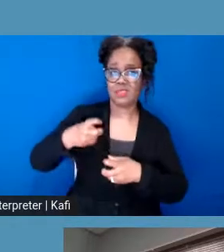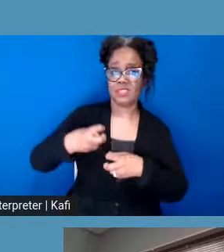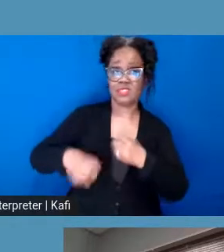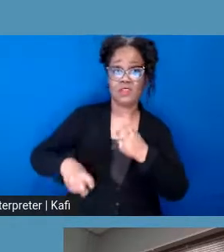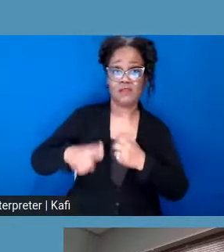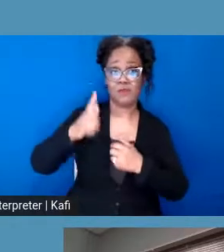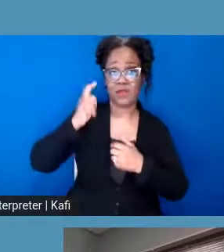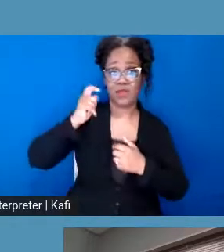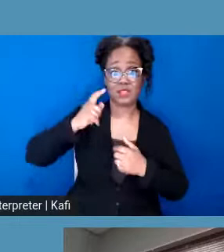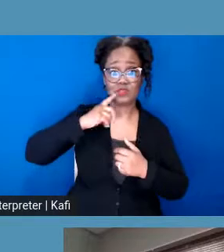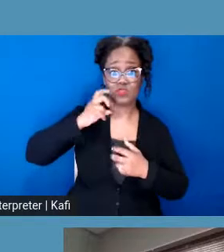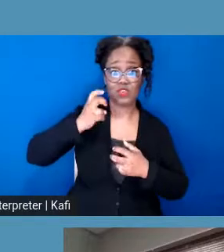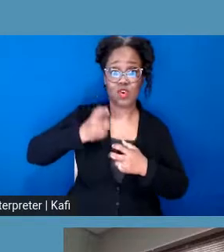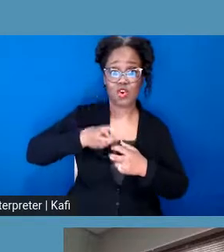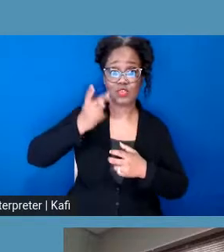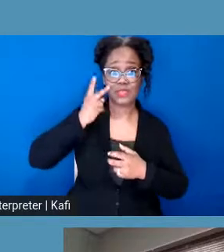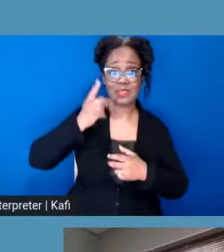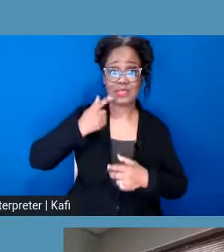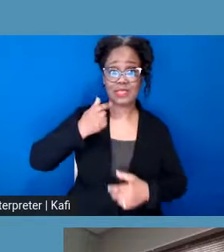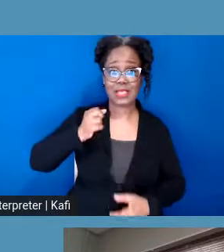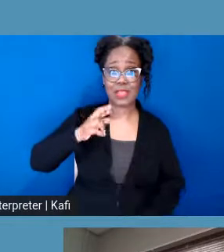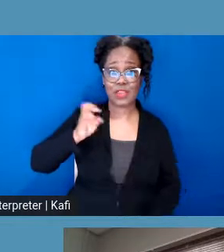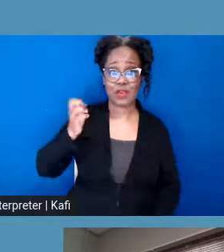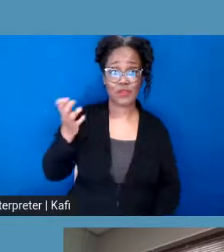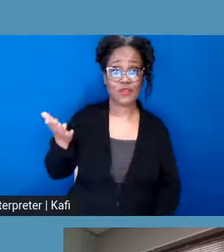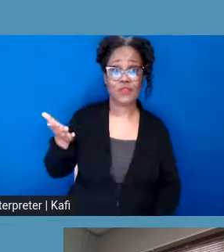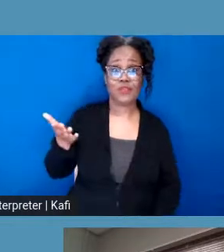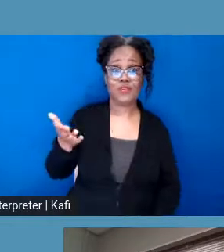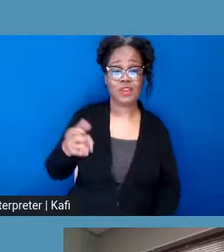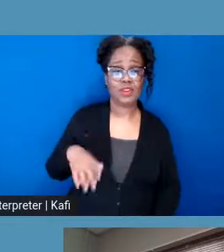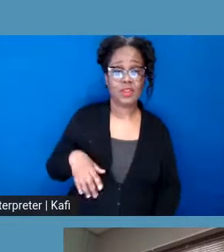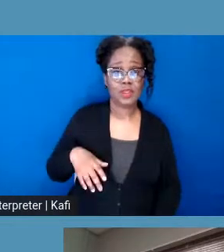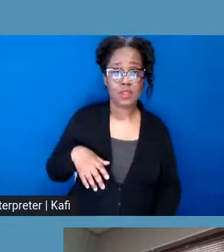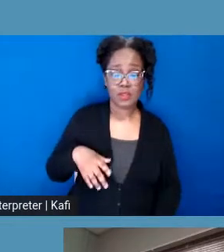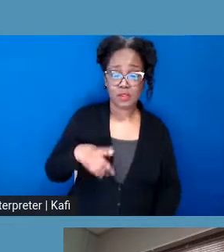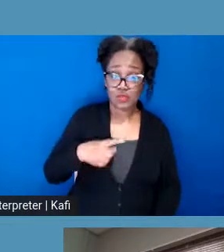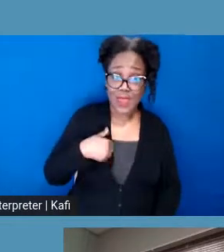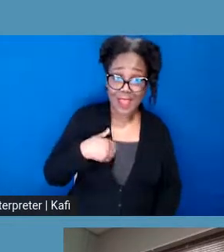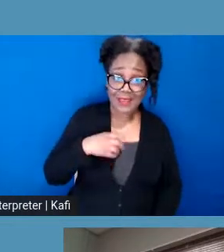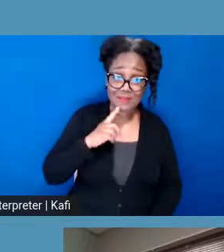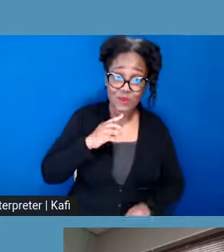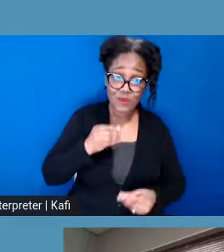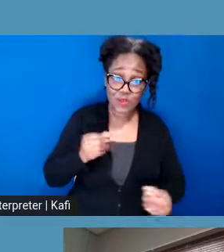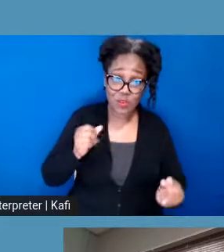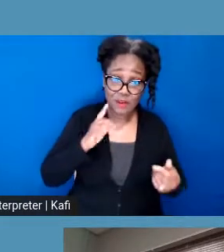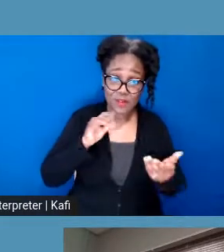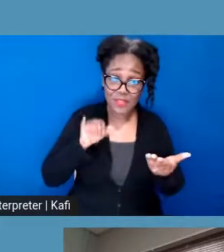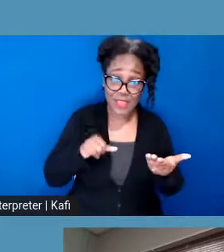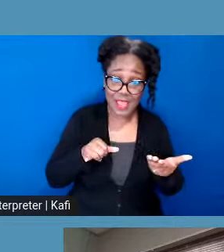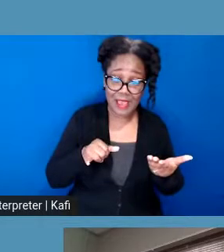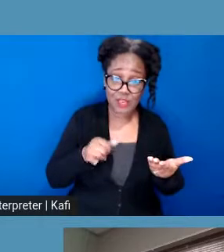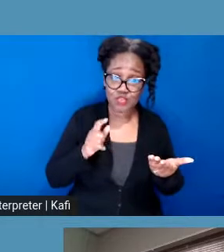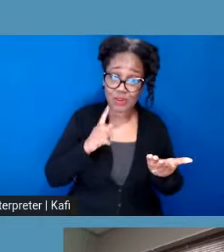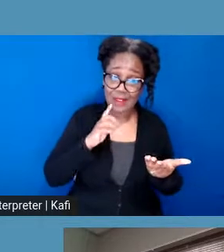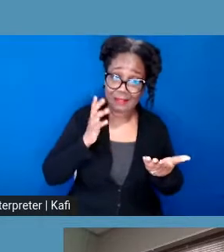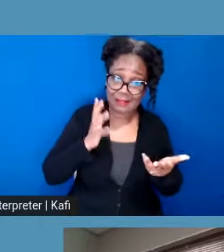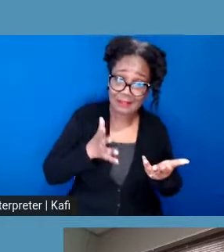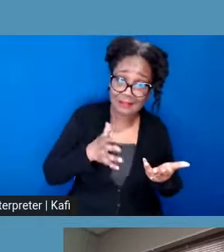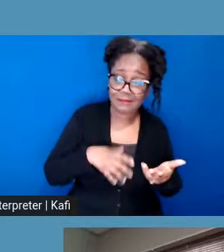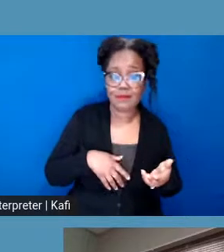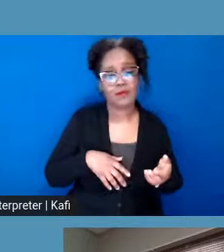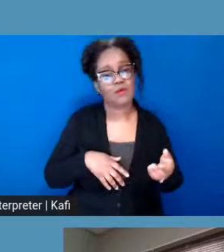glass? No, I completely sympathize, because it's really tough to photograph paintings or prints that have